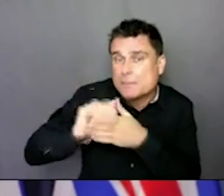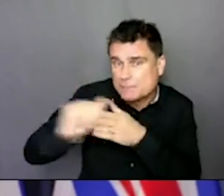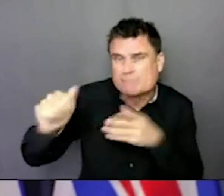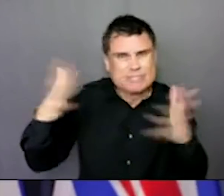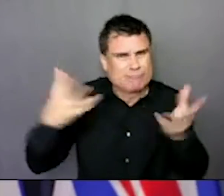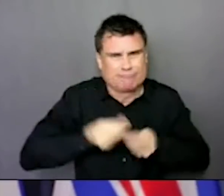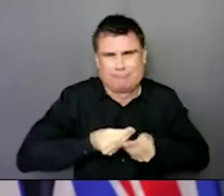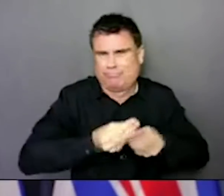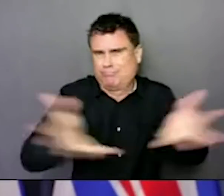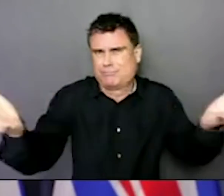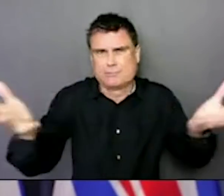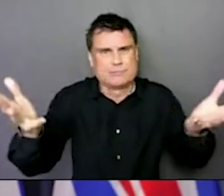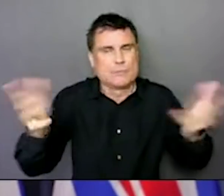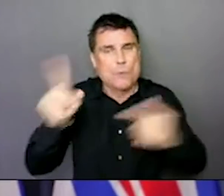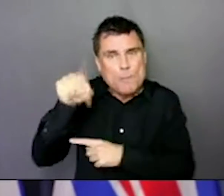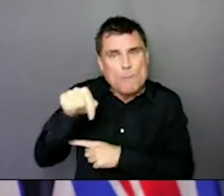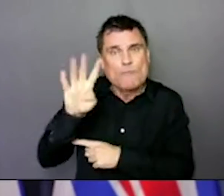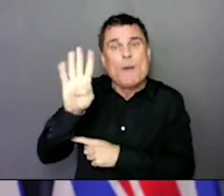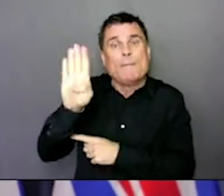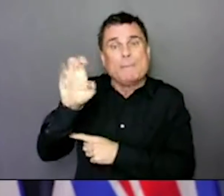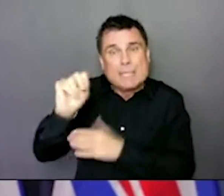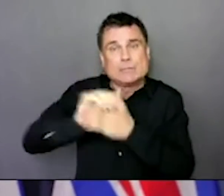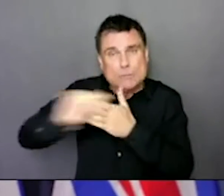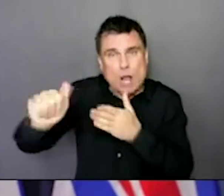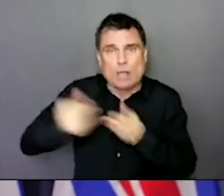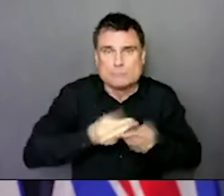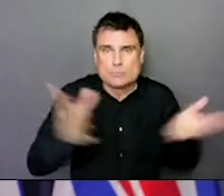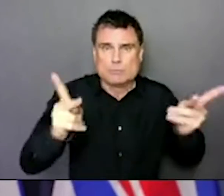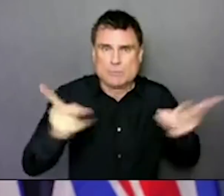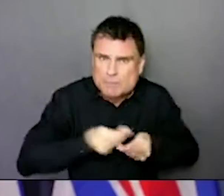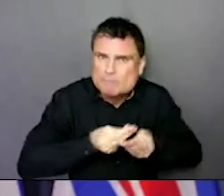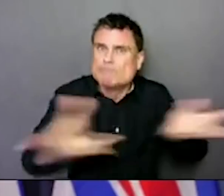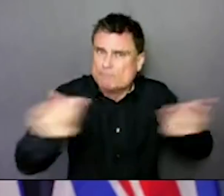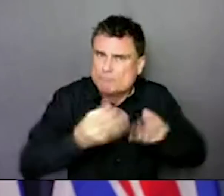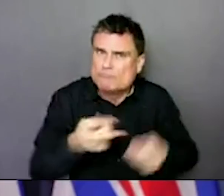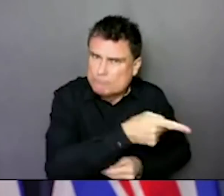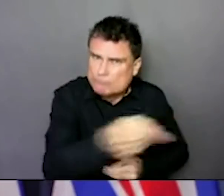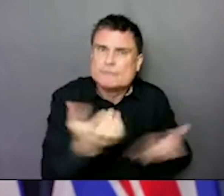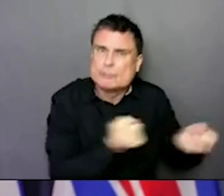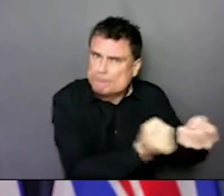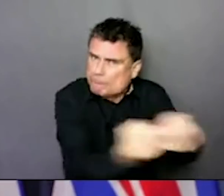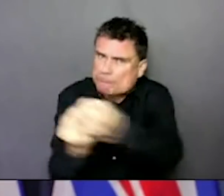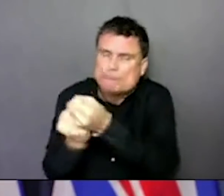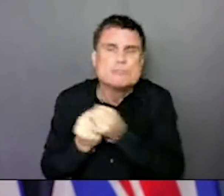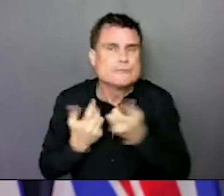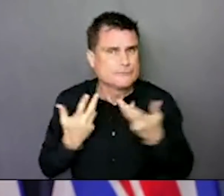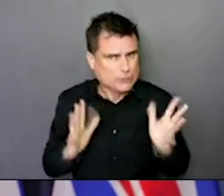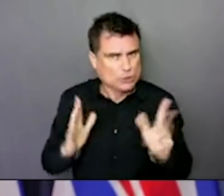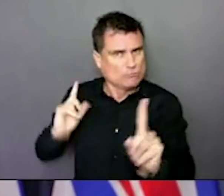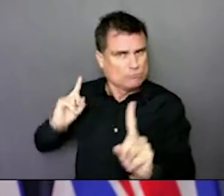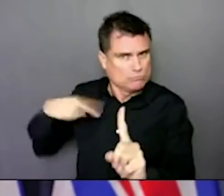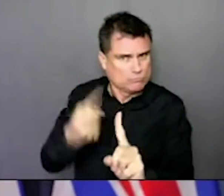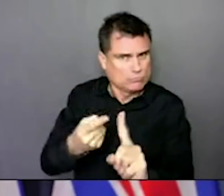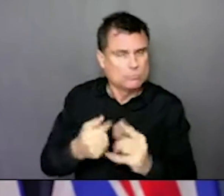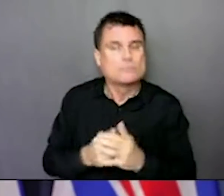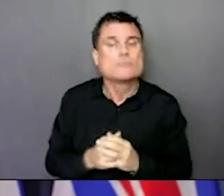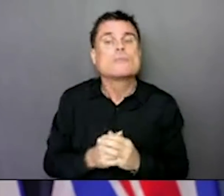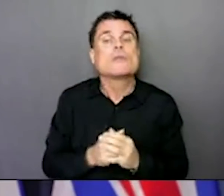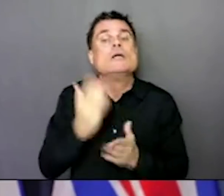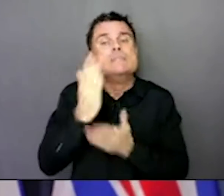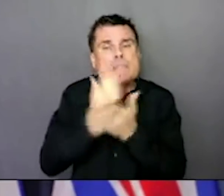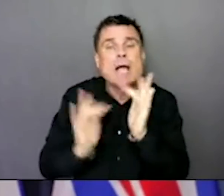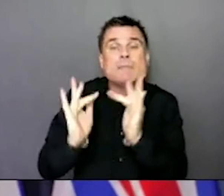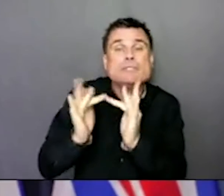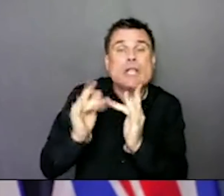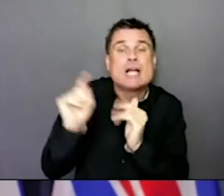in the bank accounts of British Columbians. We heard obviously some challenges at the front end, and I was mindful of that in